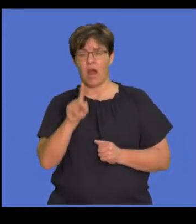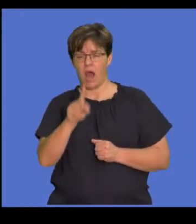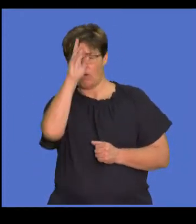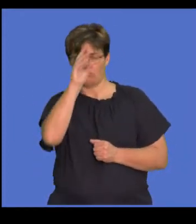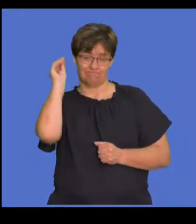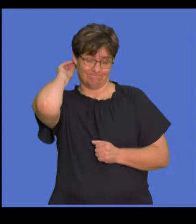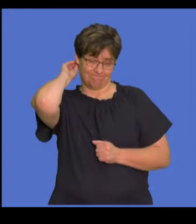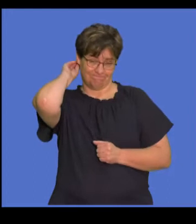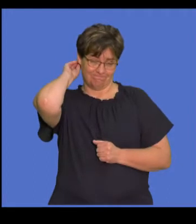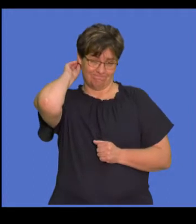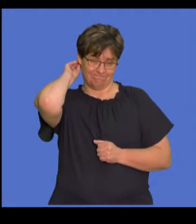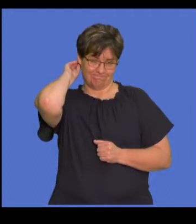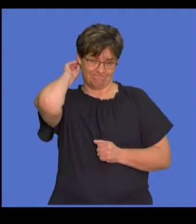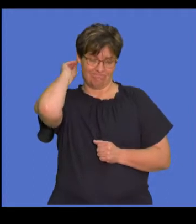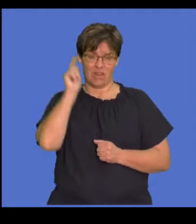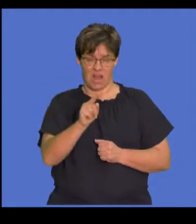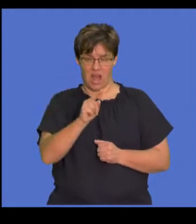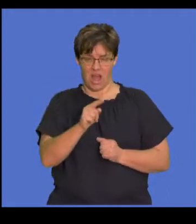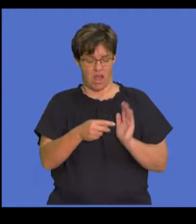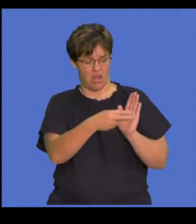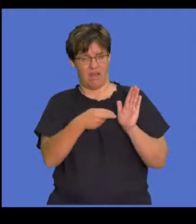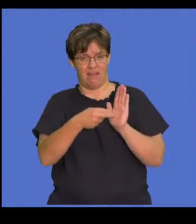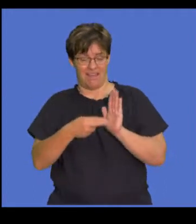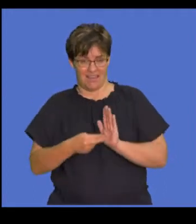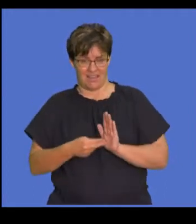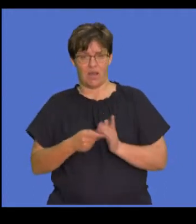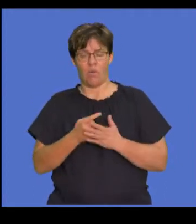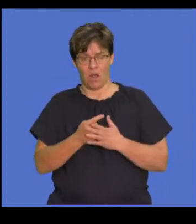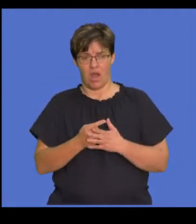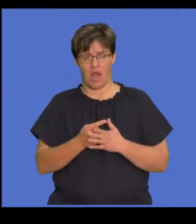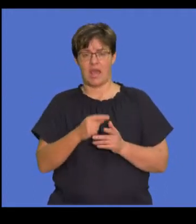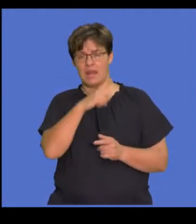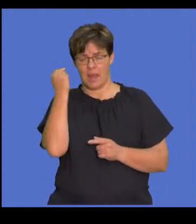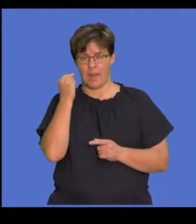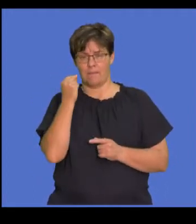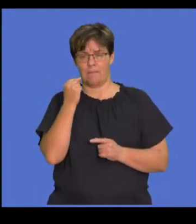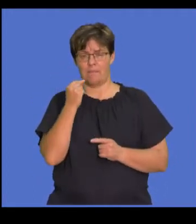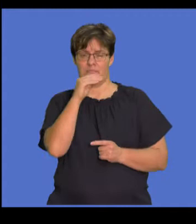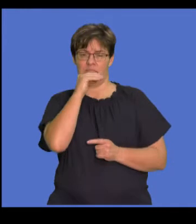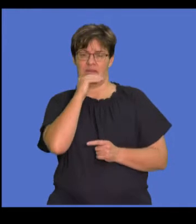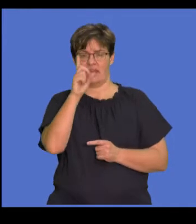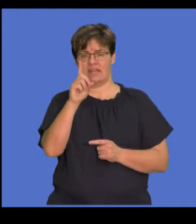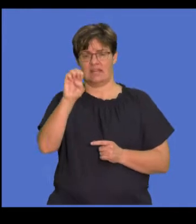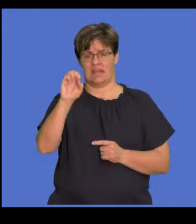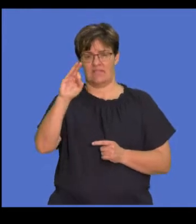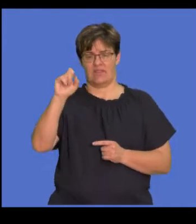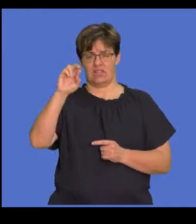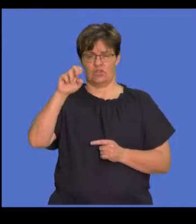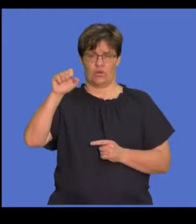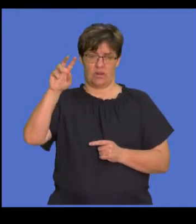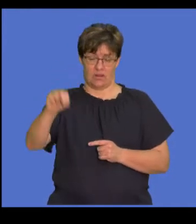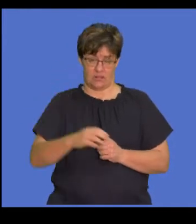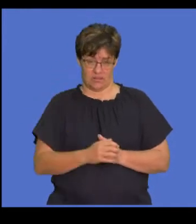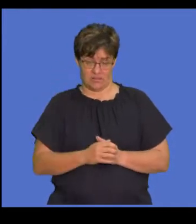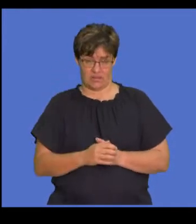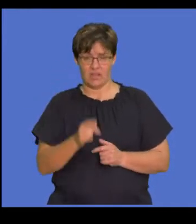to try and remember these definitions, because we call them definitions, by the way. And the other